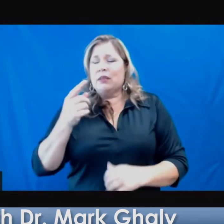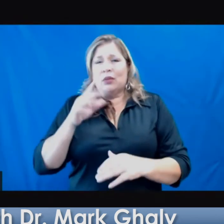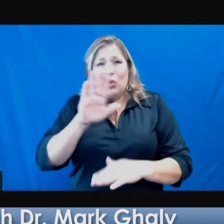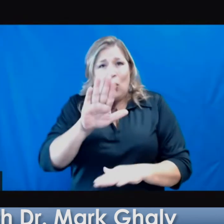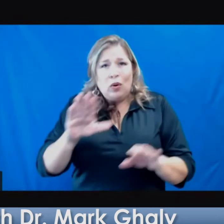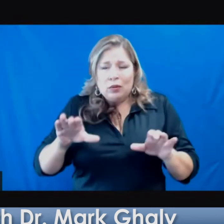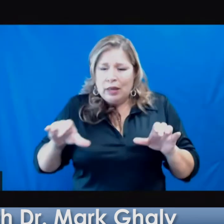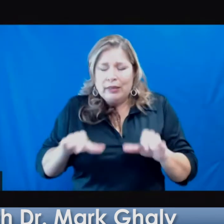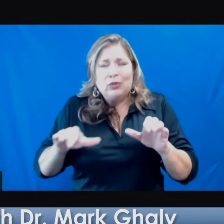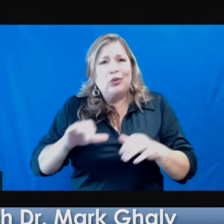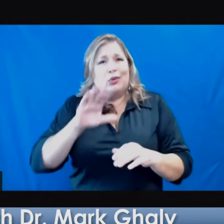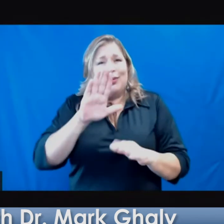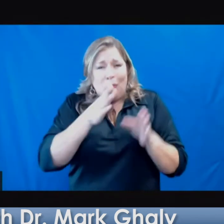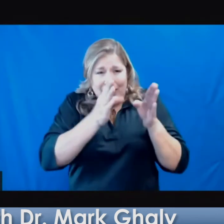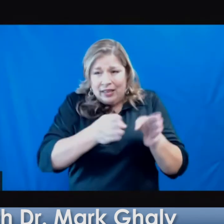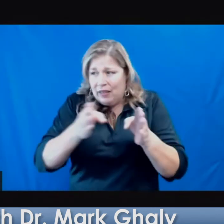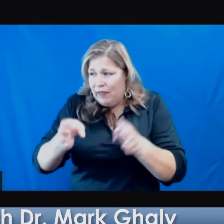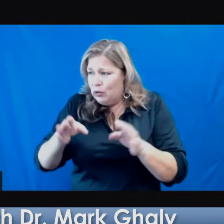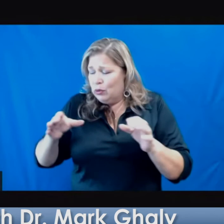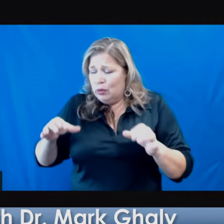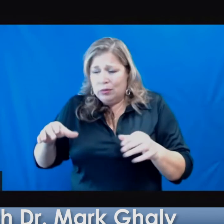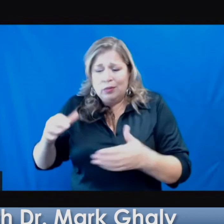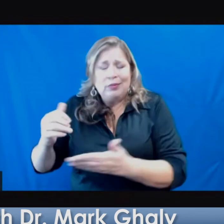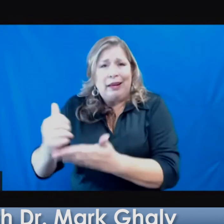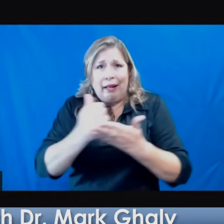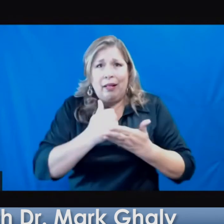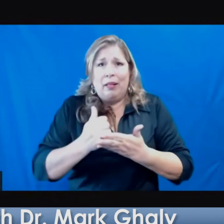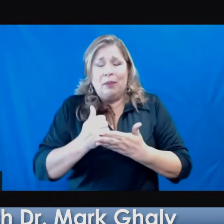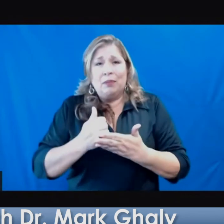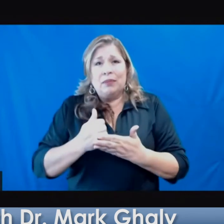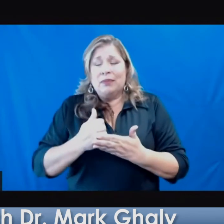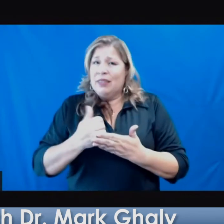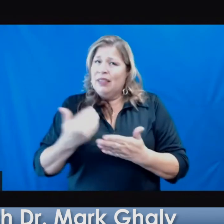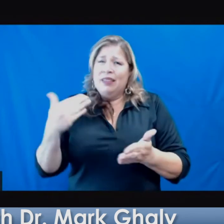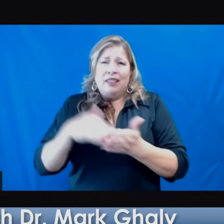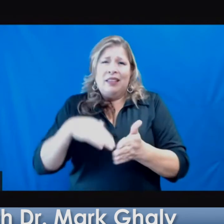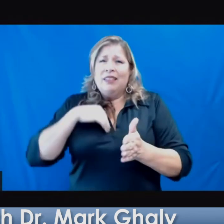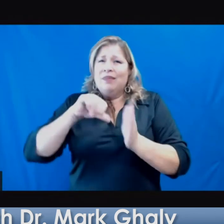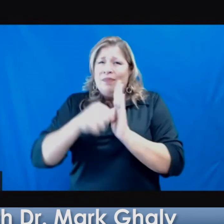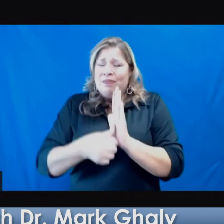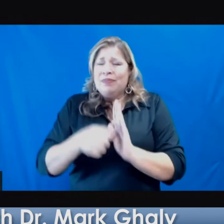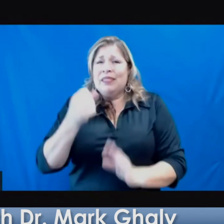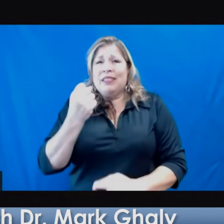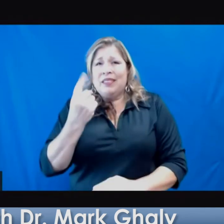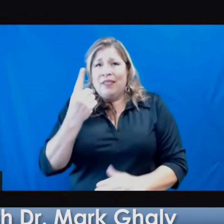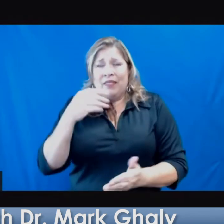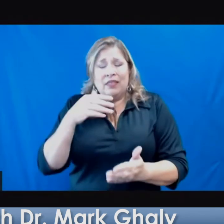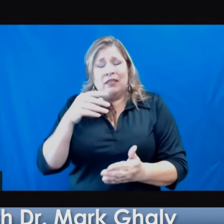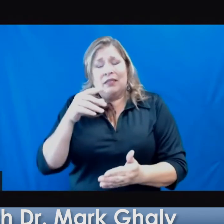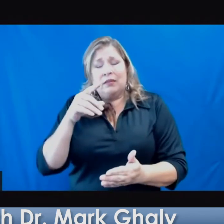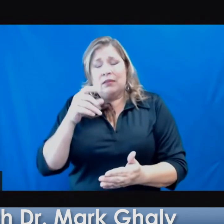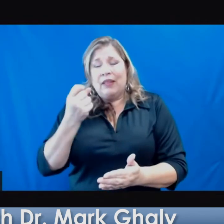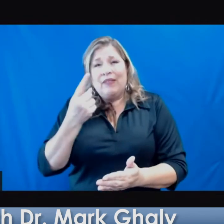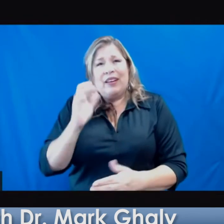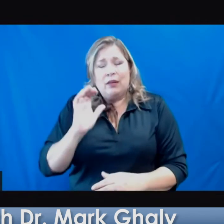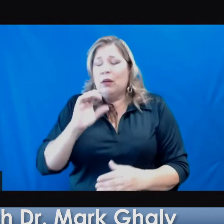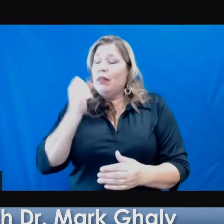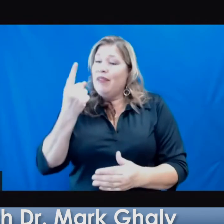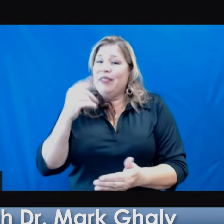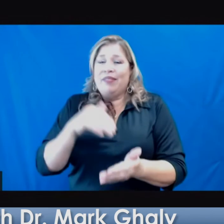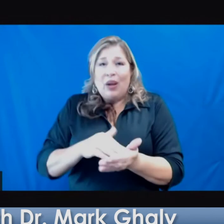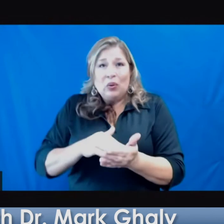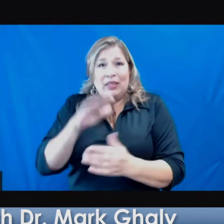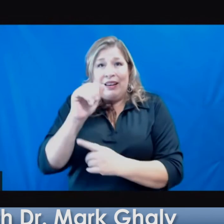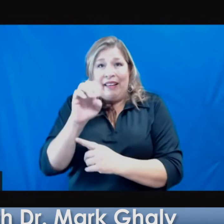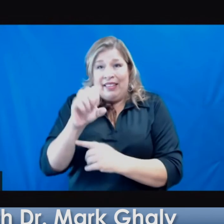at 1,100 plus cases today, and that is going up, it's not coming down. And in July, we peaked